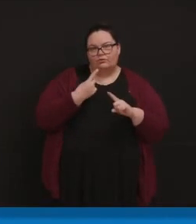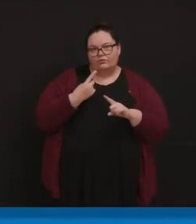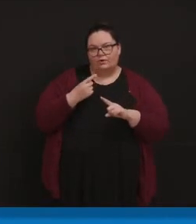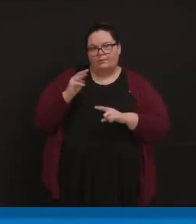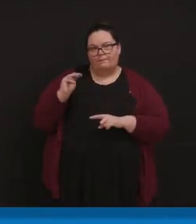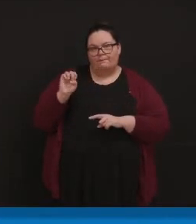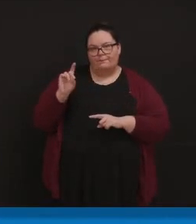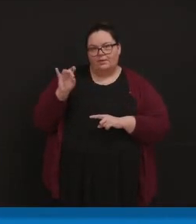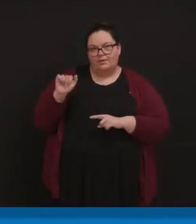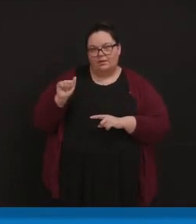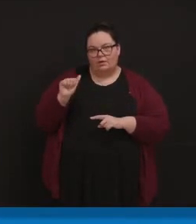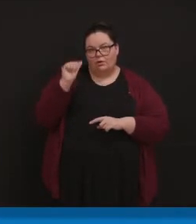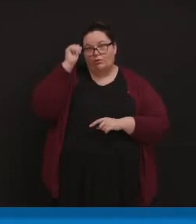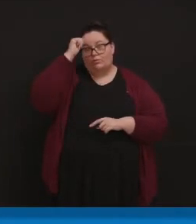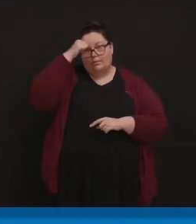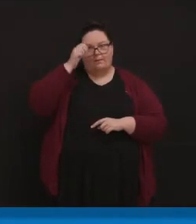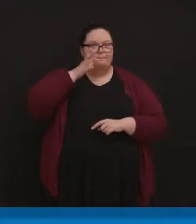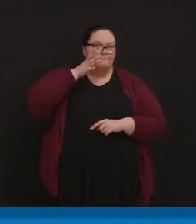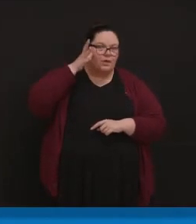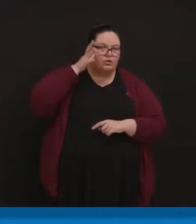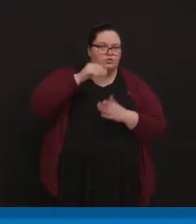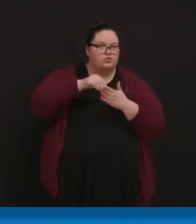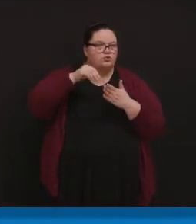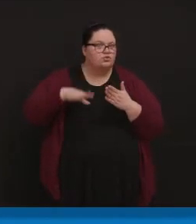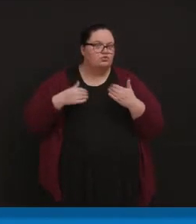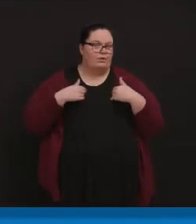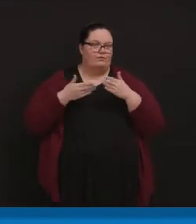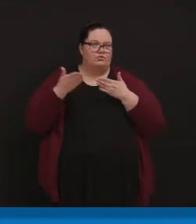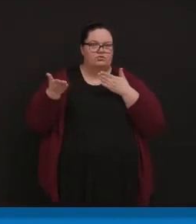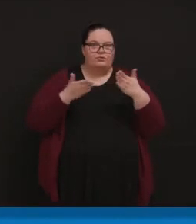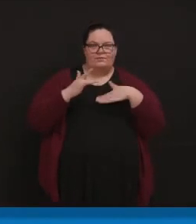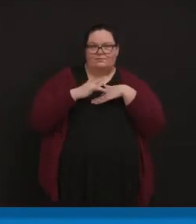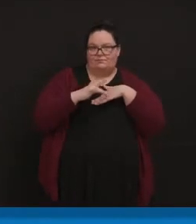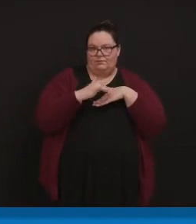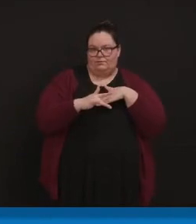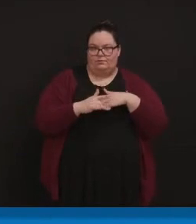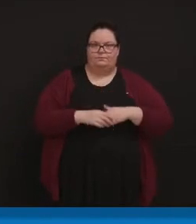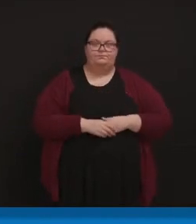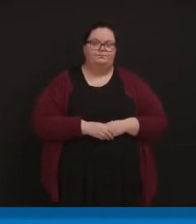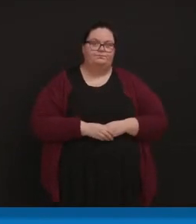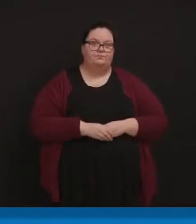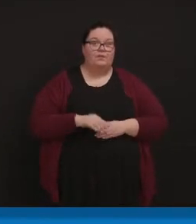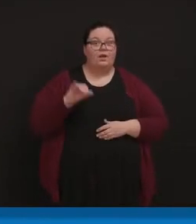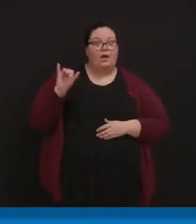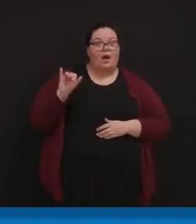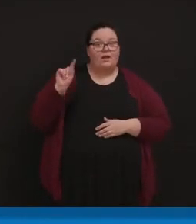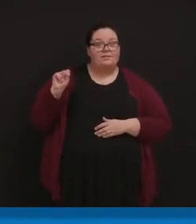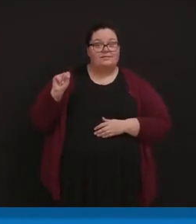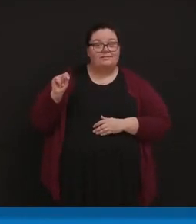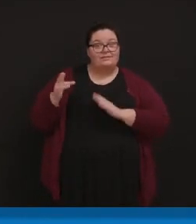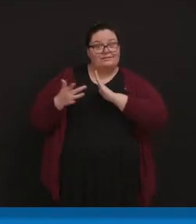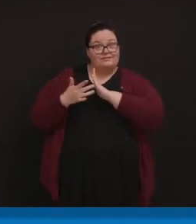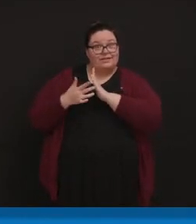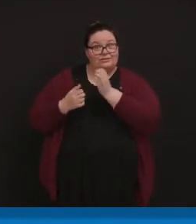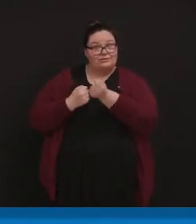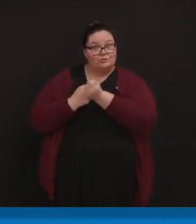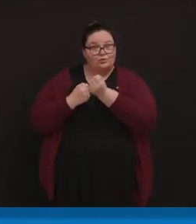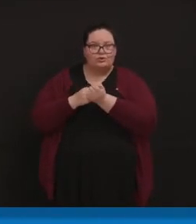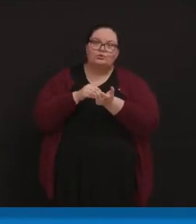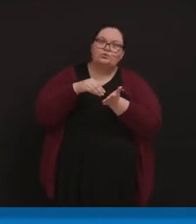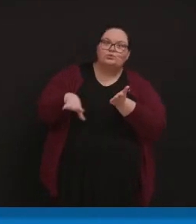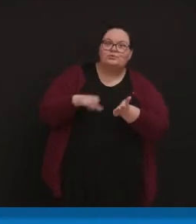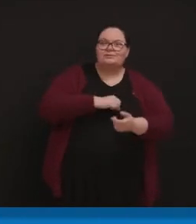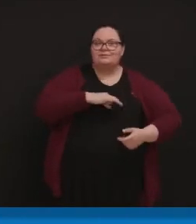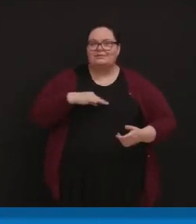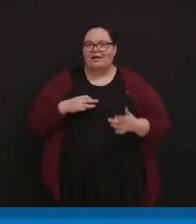remind parents and students of a couple of new services that are available to them. IT support. It's available for students and staff who